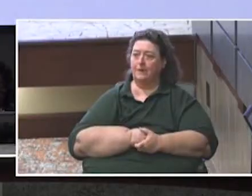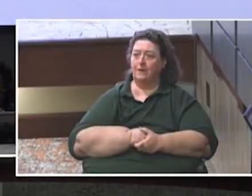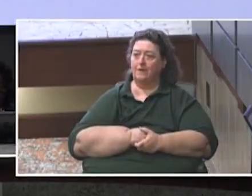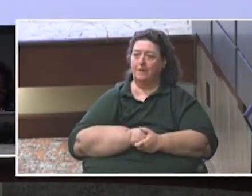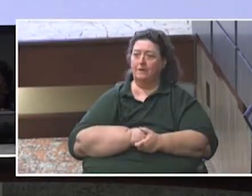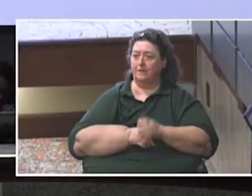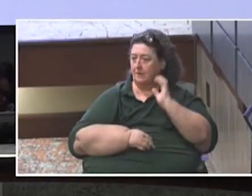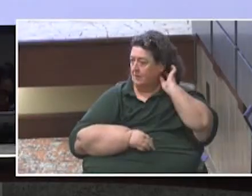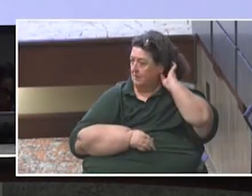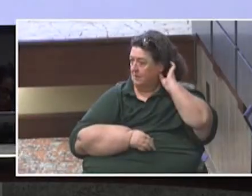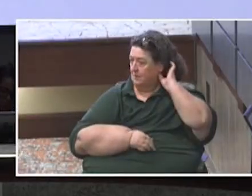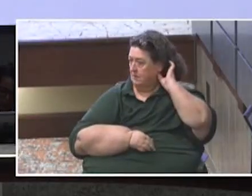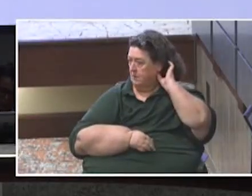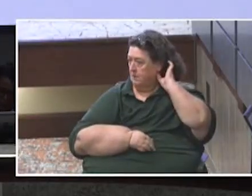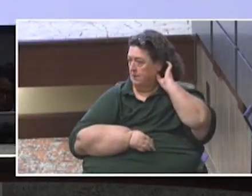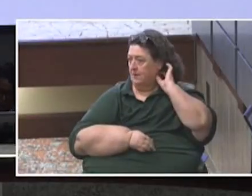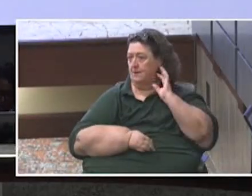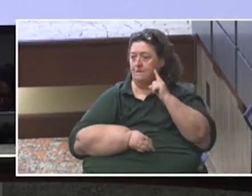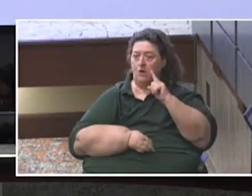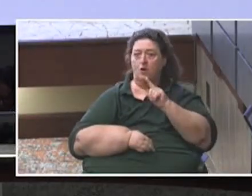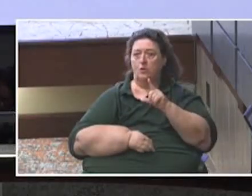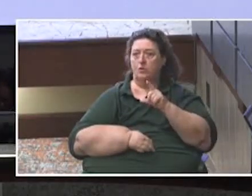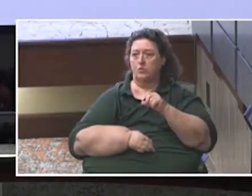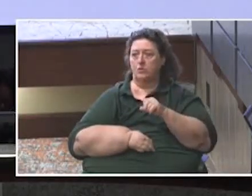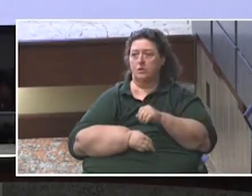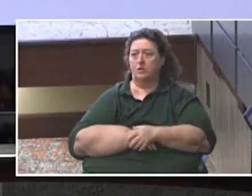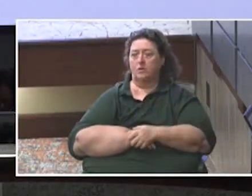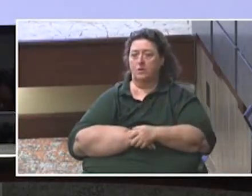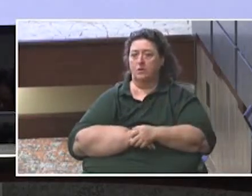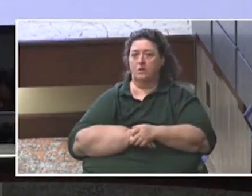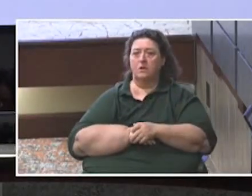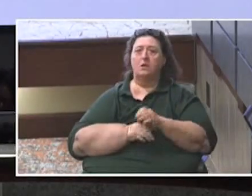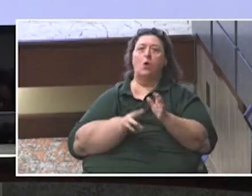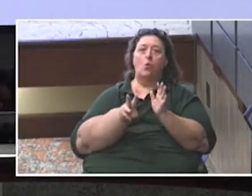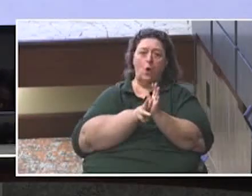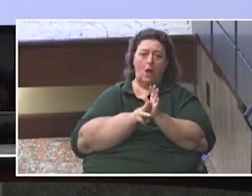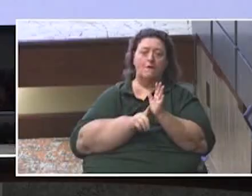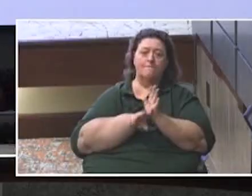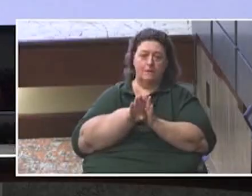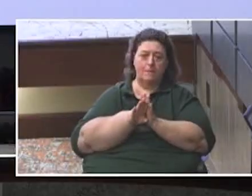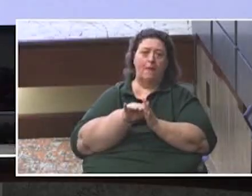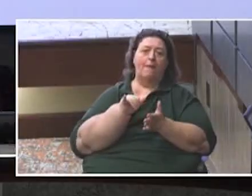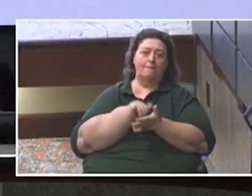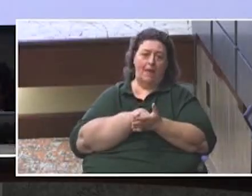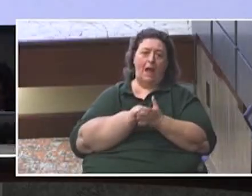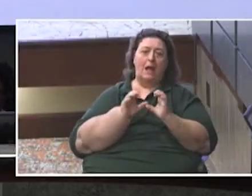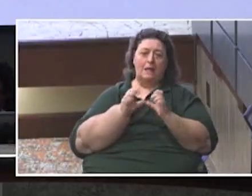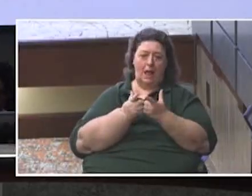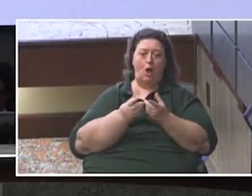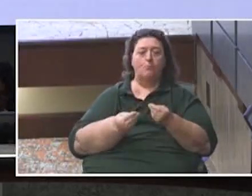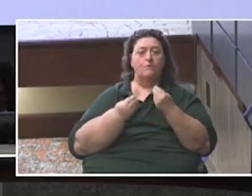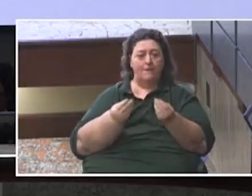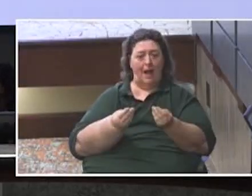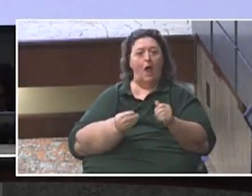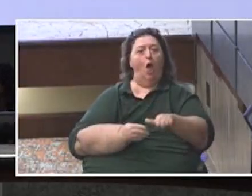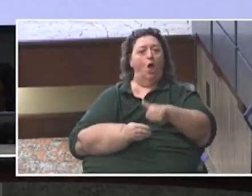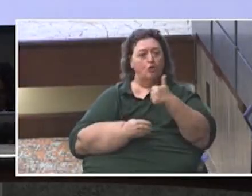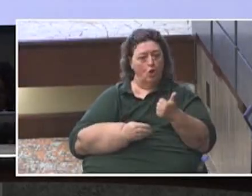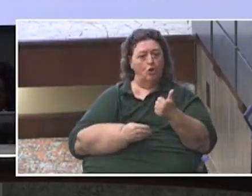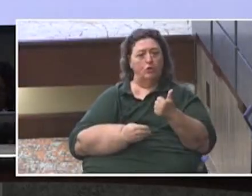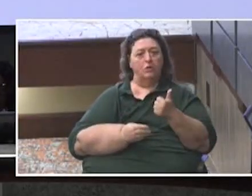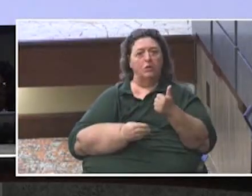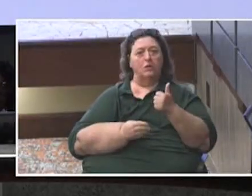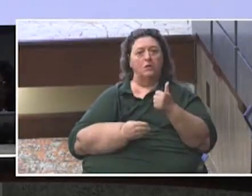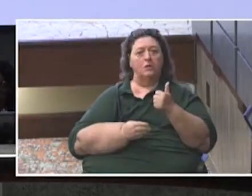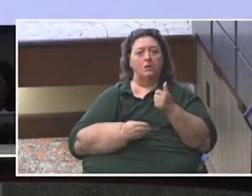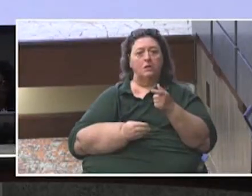Staff is also recommending for the Trails and Arasati Waco development that council provide a letter stating that